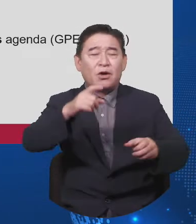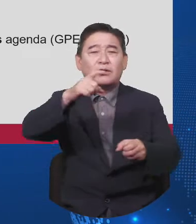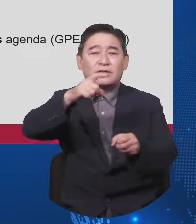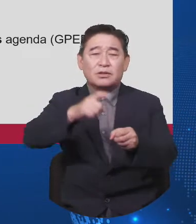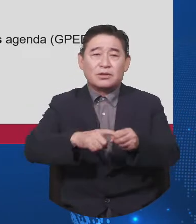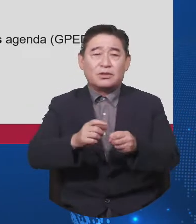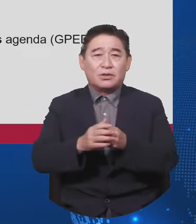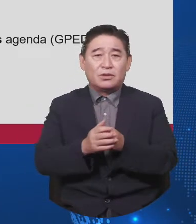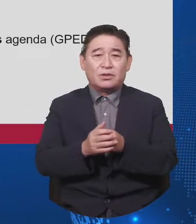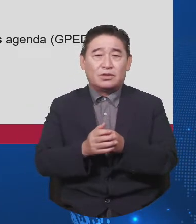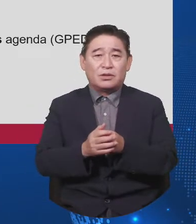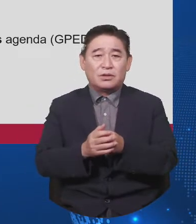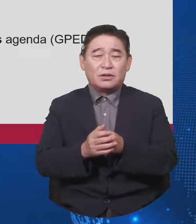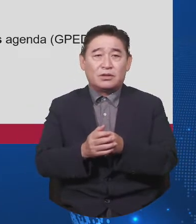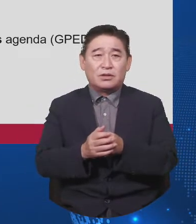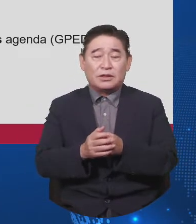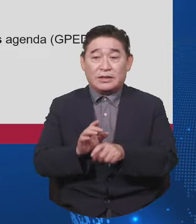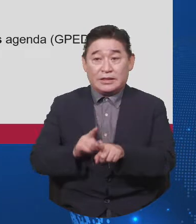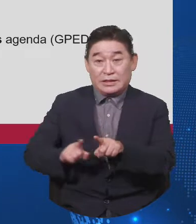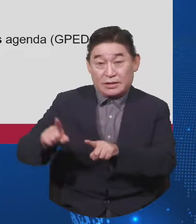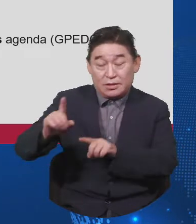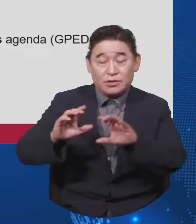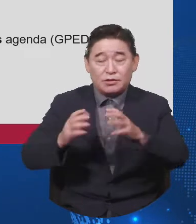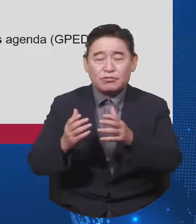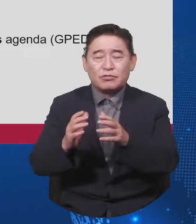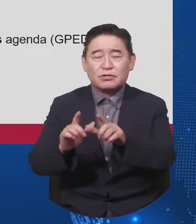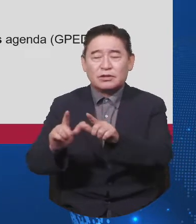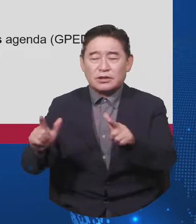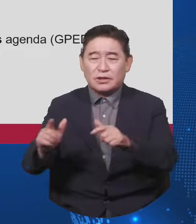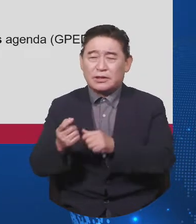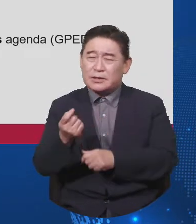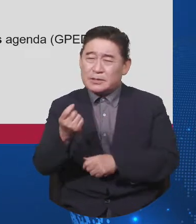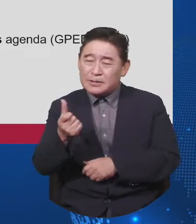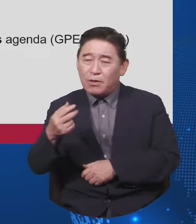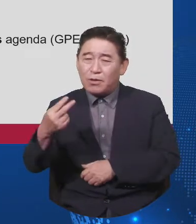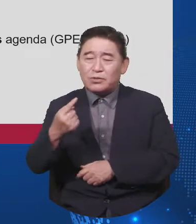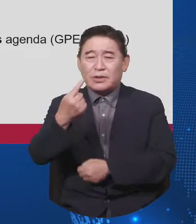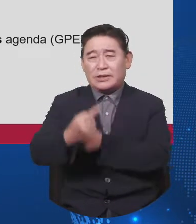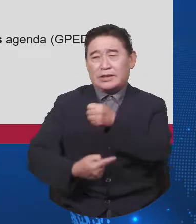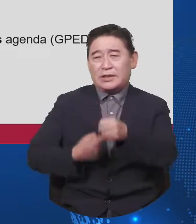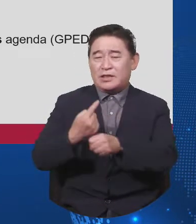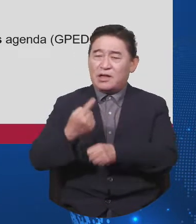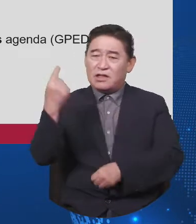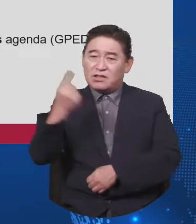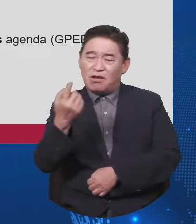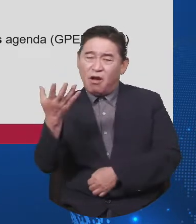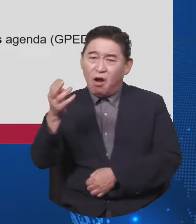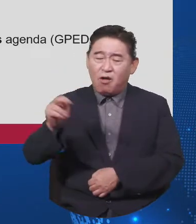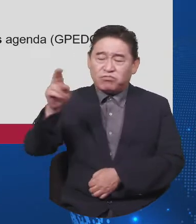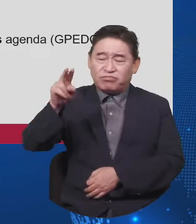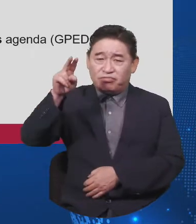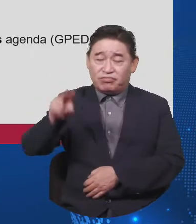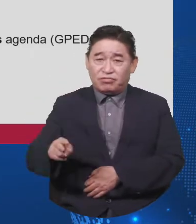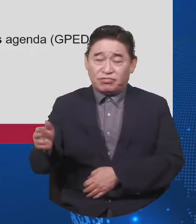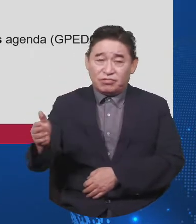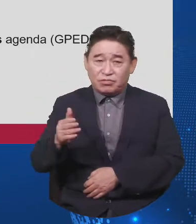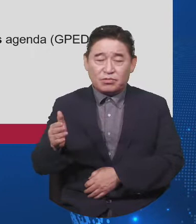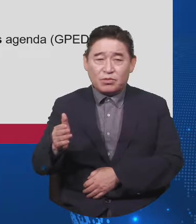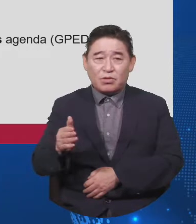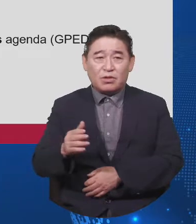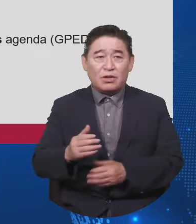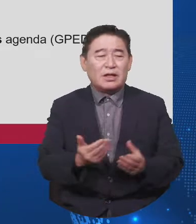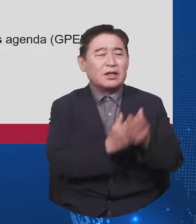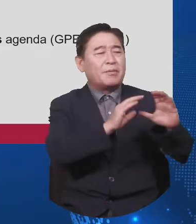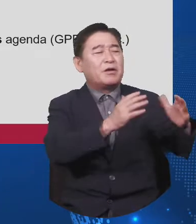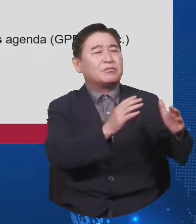countries provide at least $100 billion per year for international climate finance for developing countries. This was